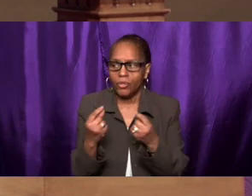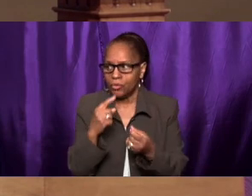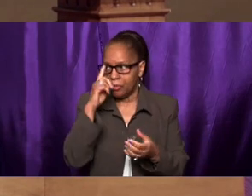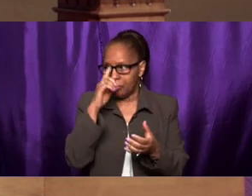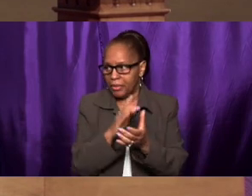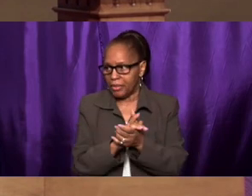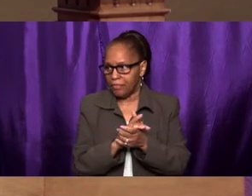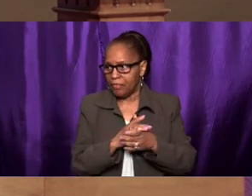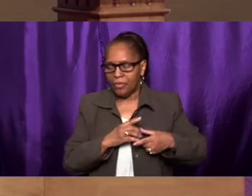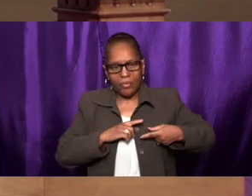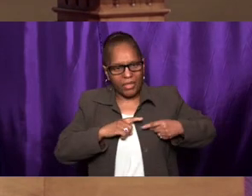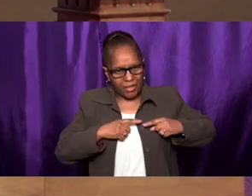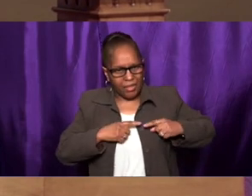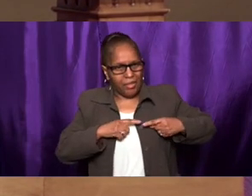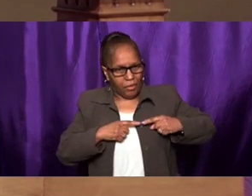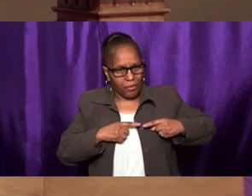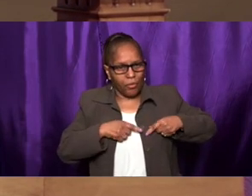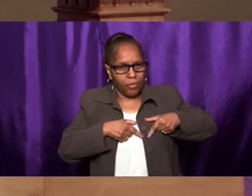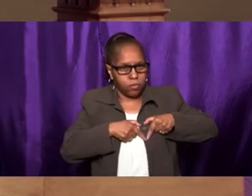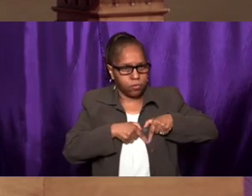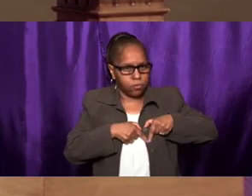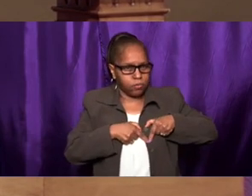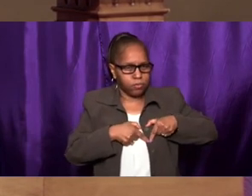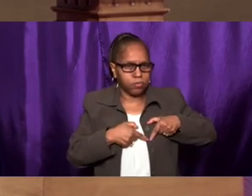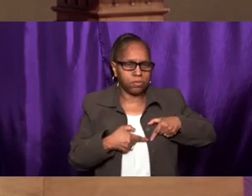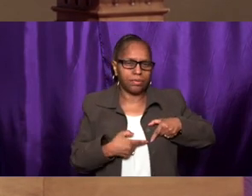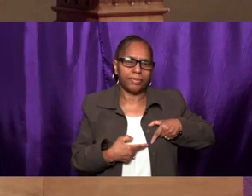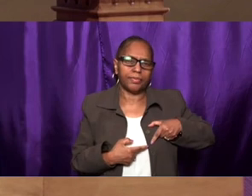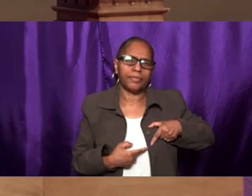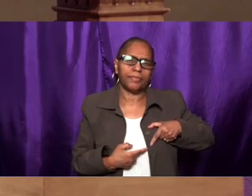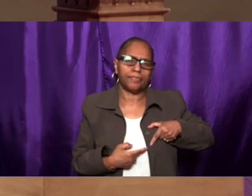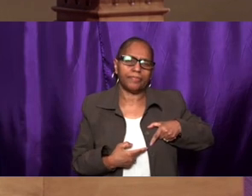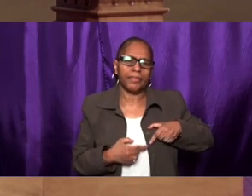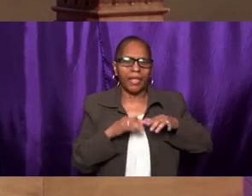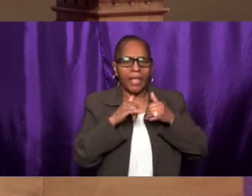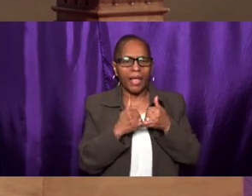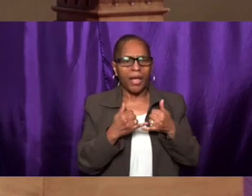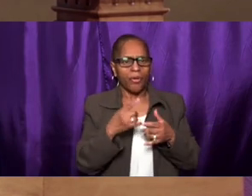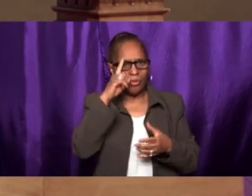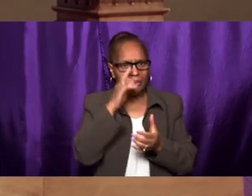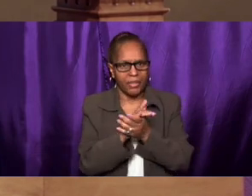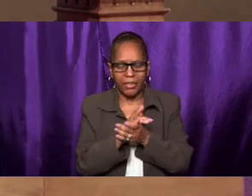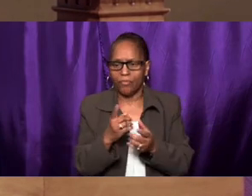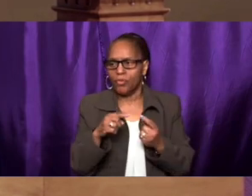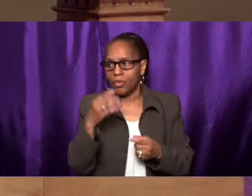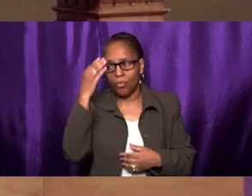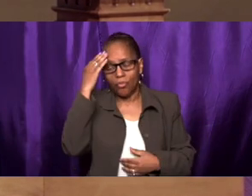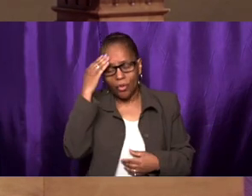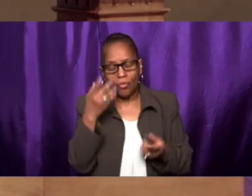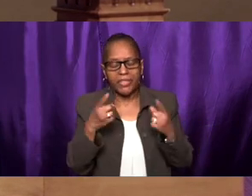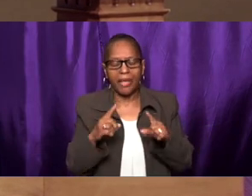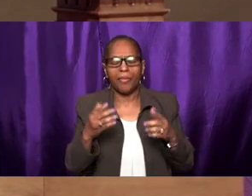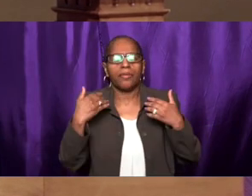the heartache happens? How do you believe when you don't know what's happening? You